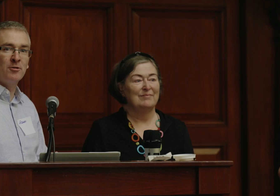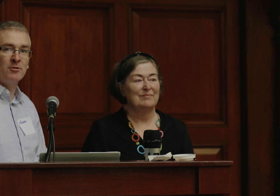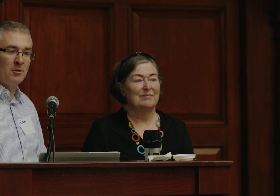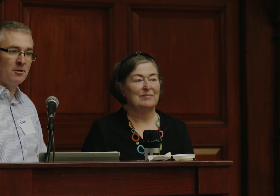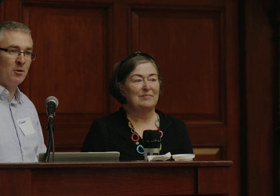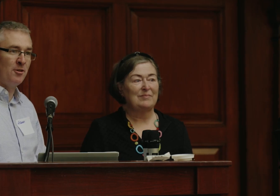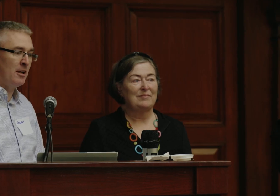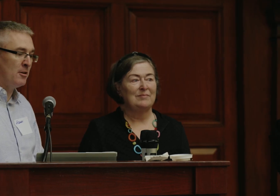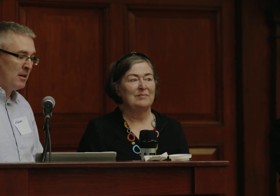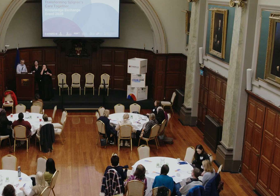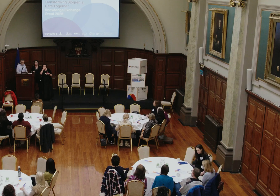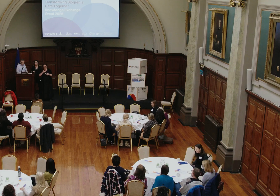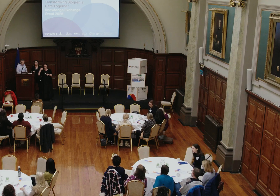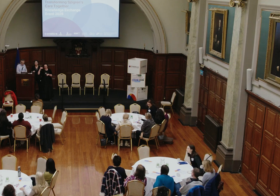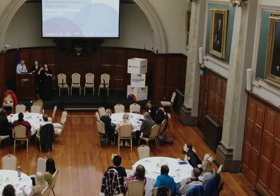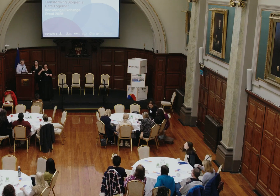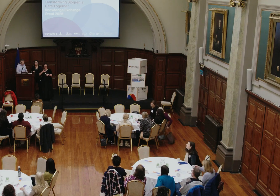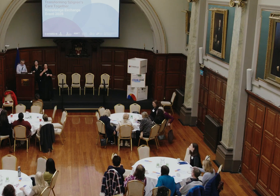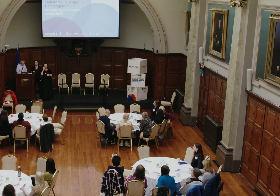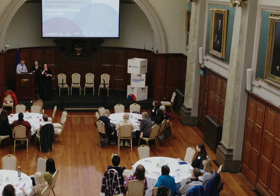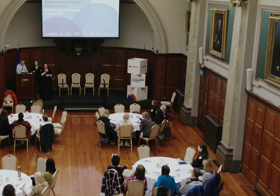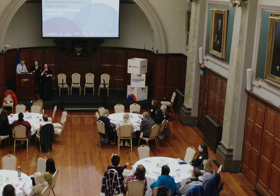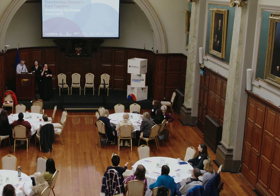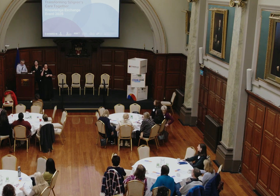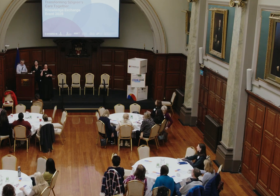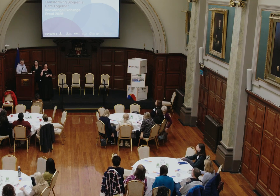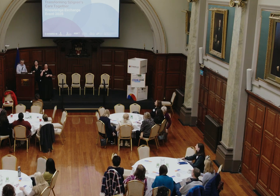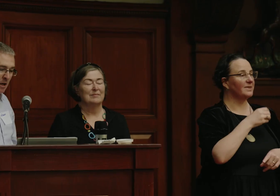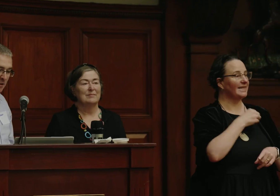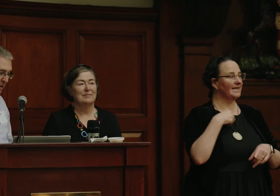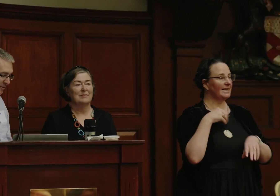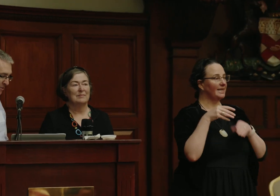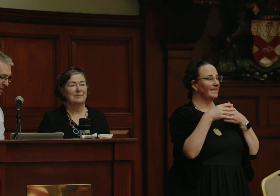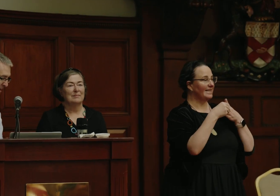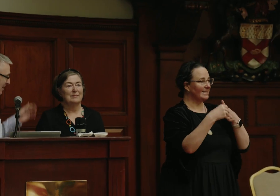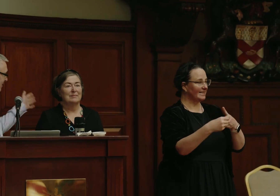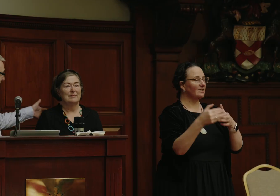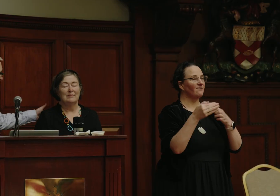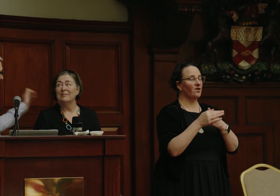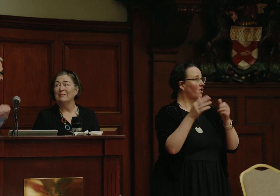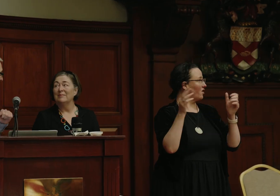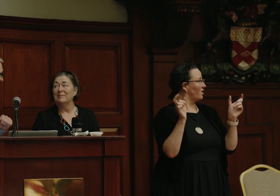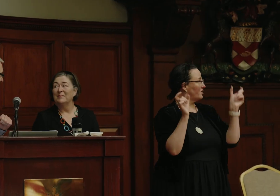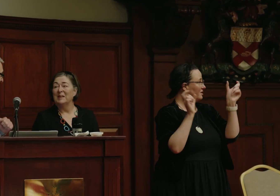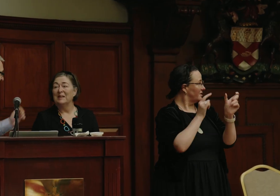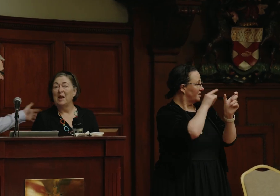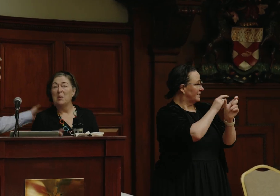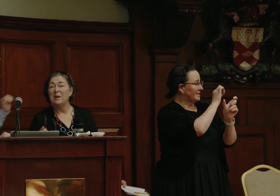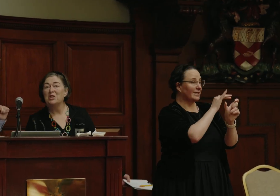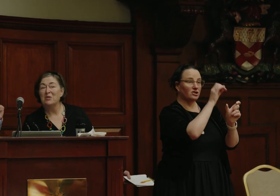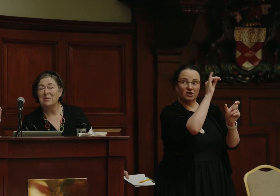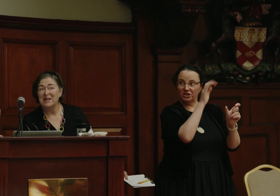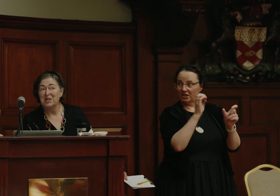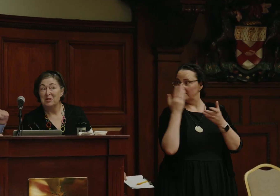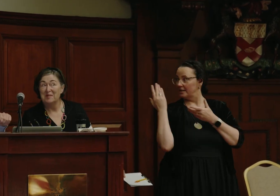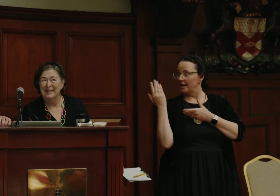of course, during the course of the year. So my name is Owen, and I am the clinical lead on SYNERG-IE, and Mags is